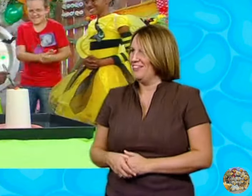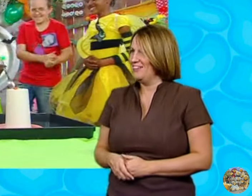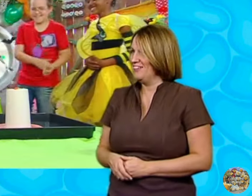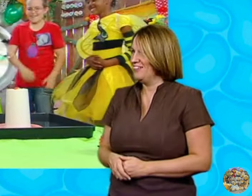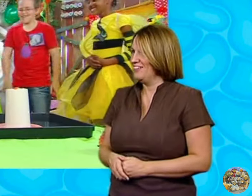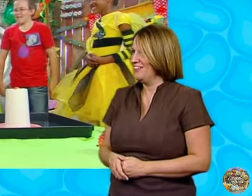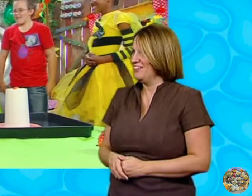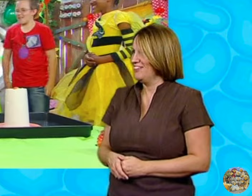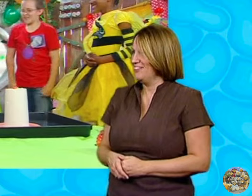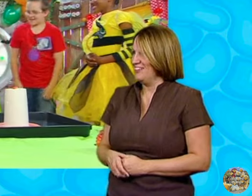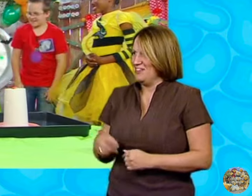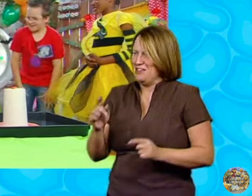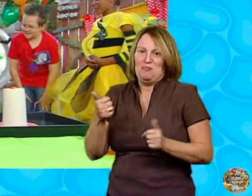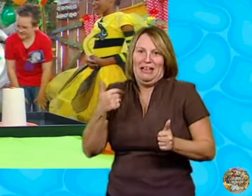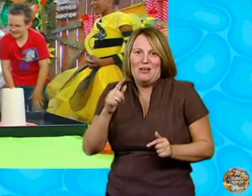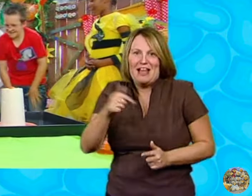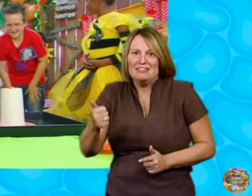Who's next? Me.